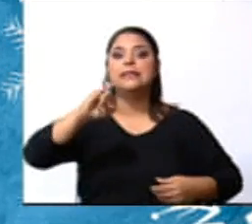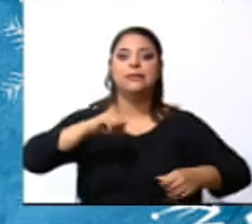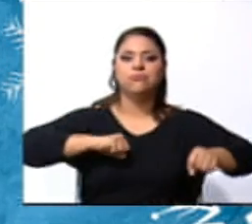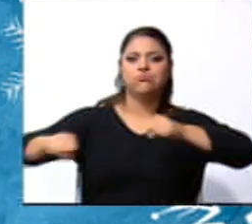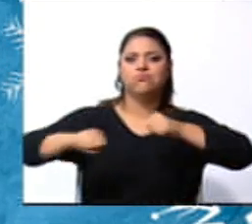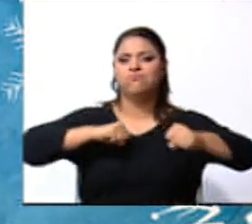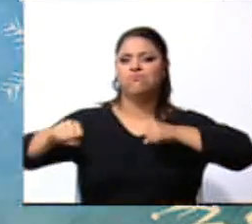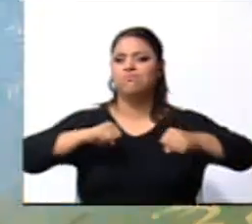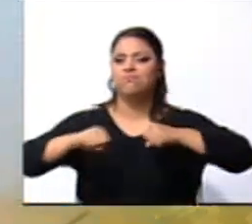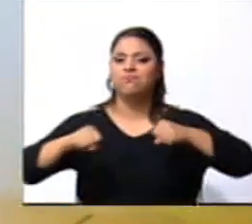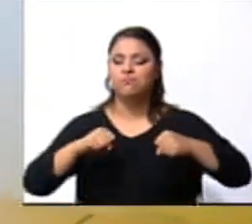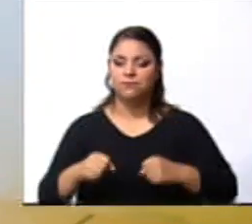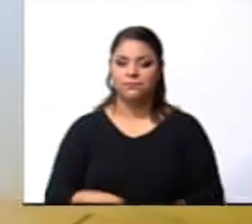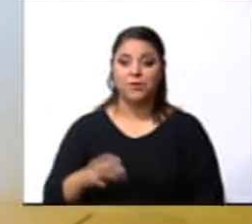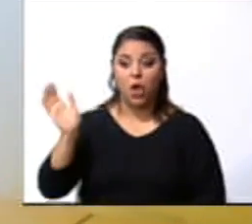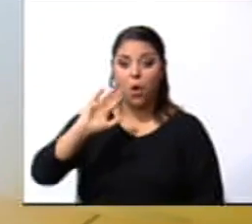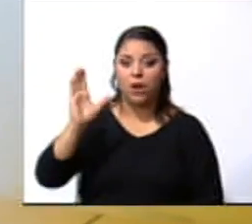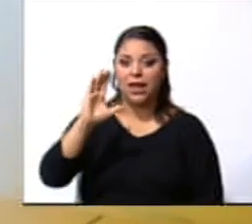Casey.